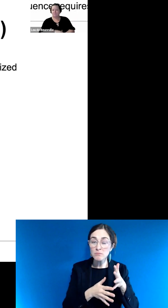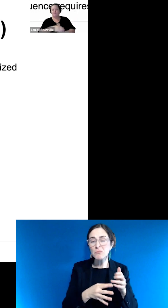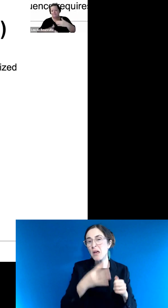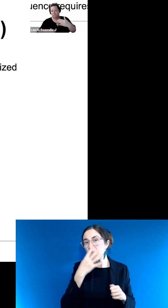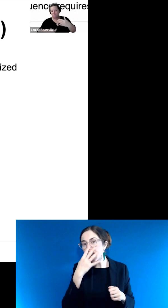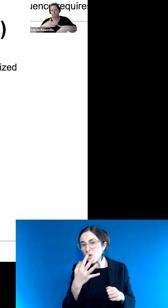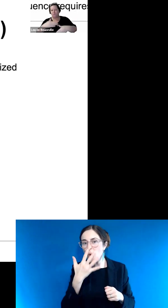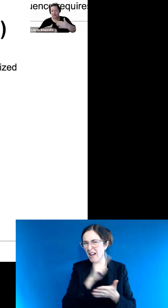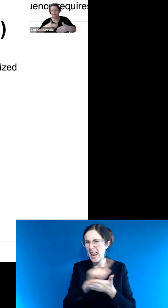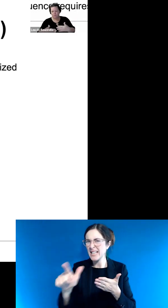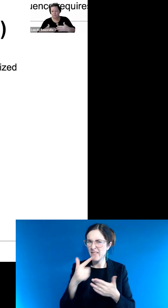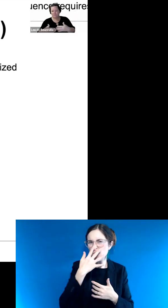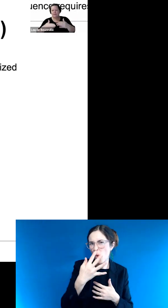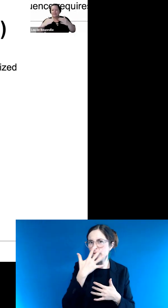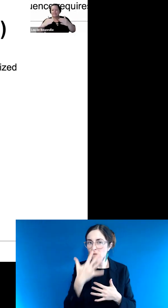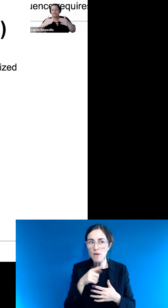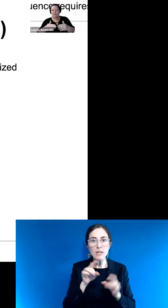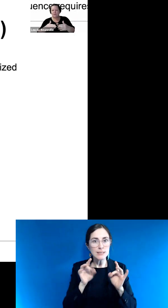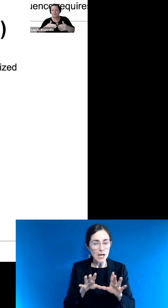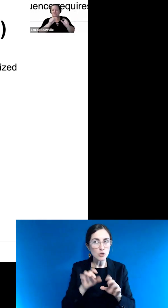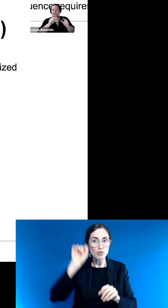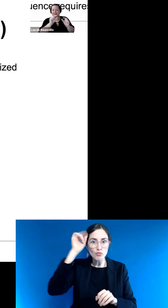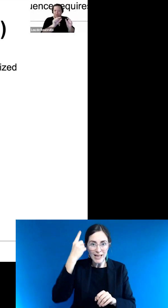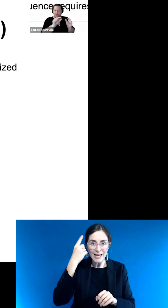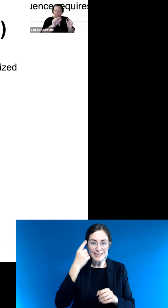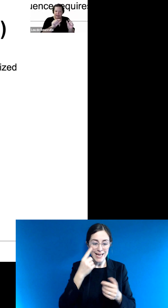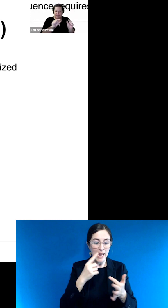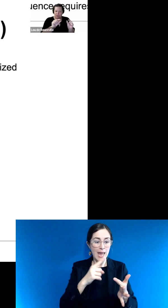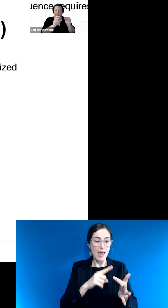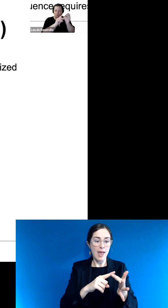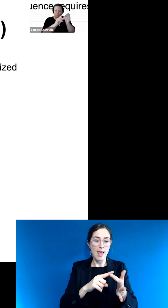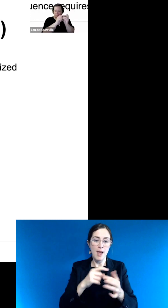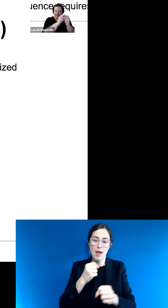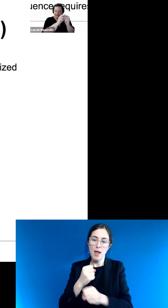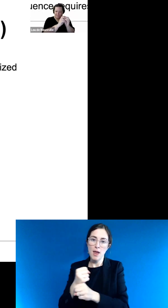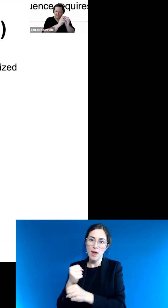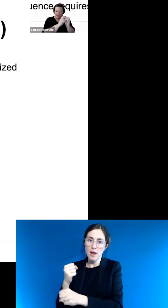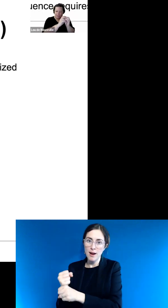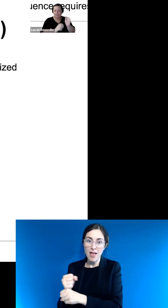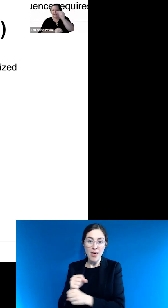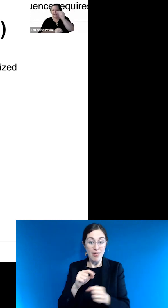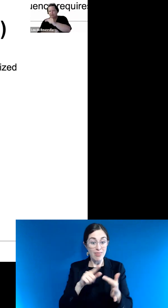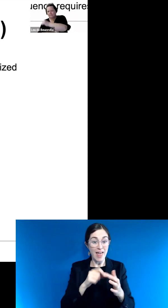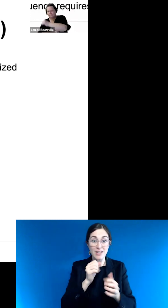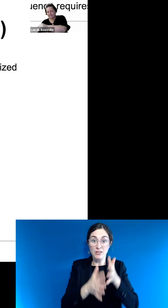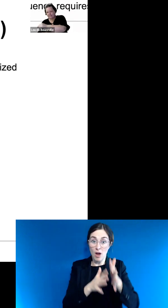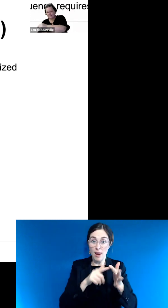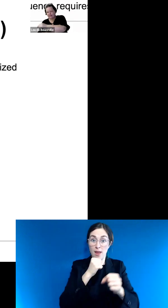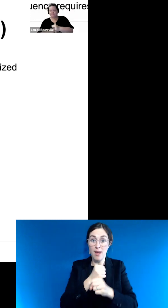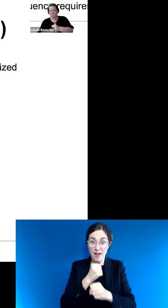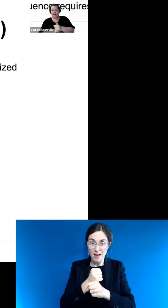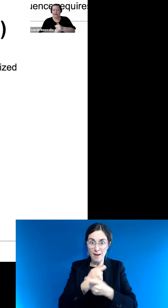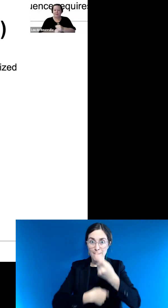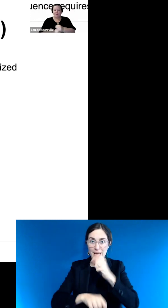Then from about 4 or 5 onwards, they start learning that each of those hand shapes or hand configurations equals a